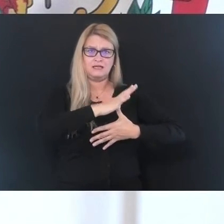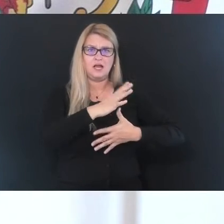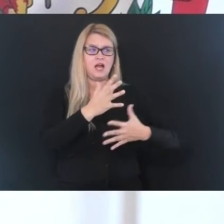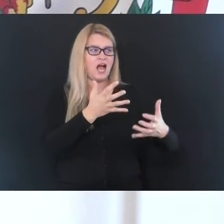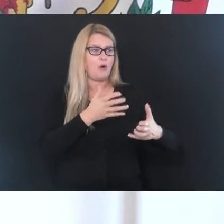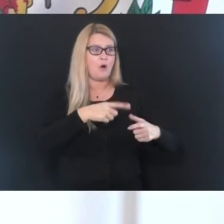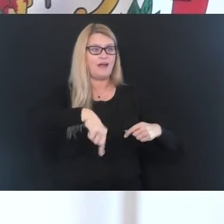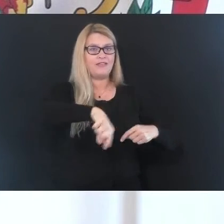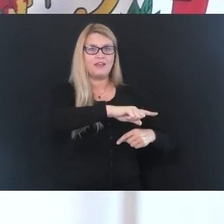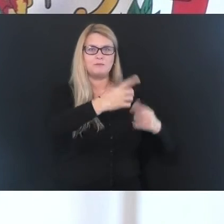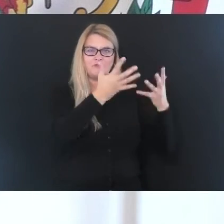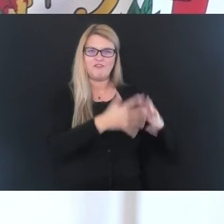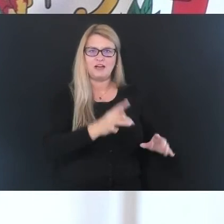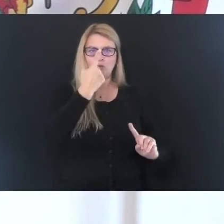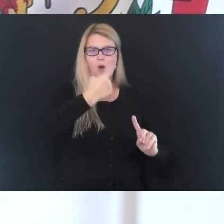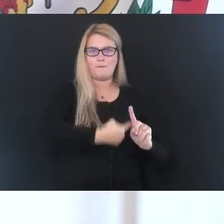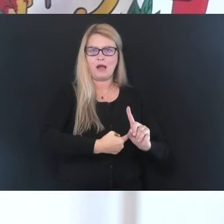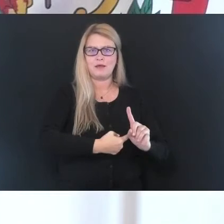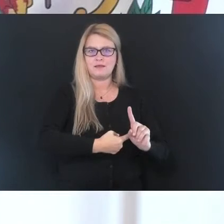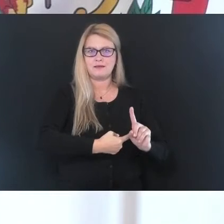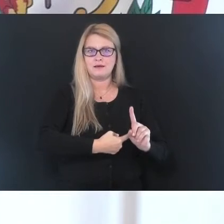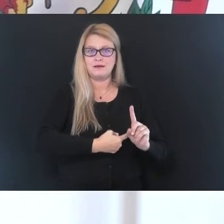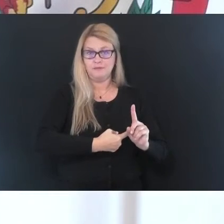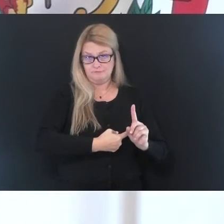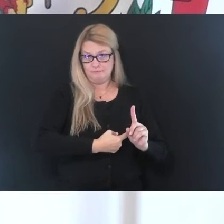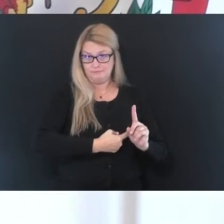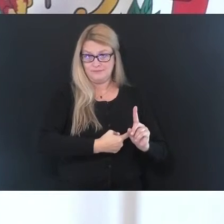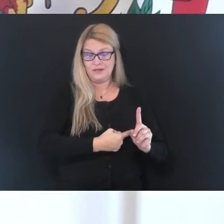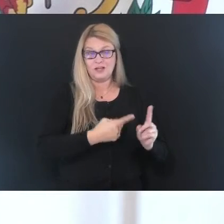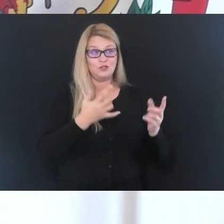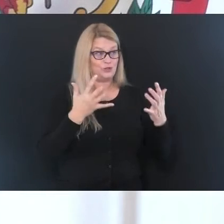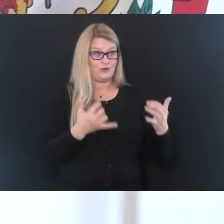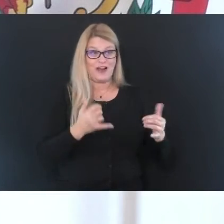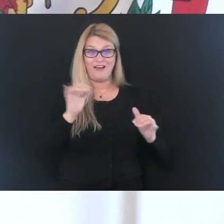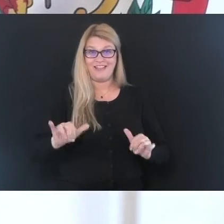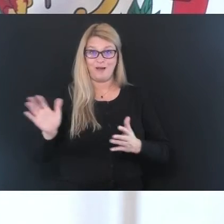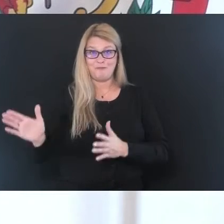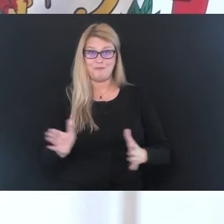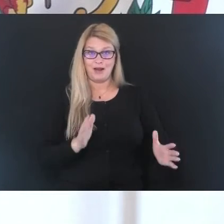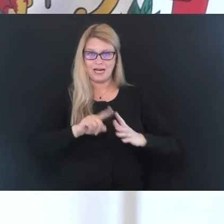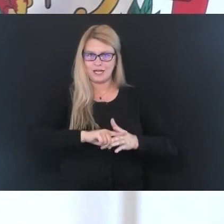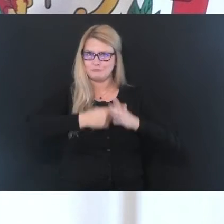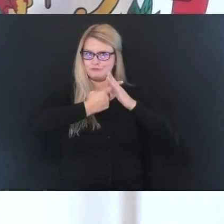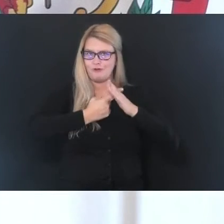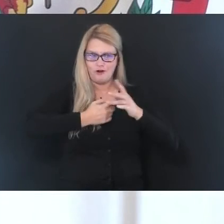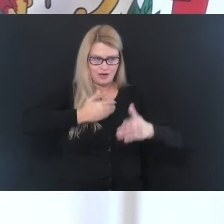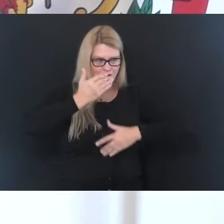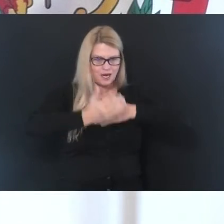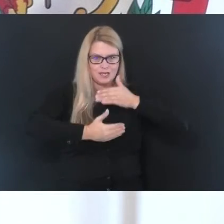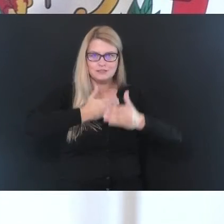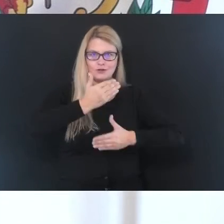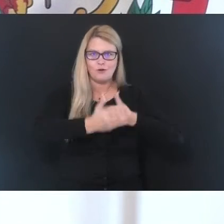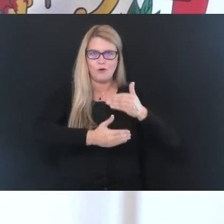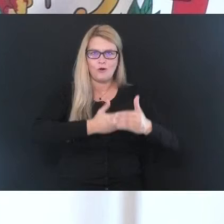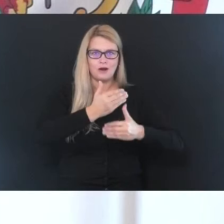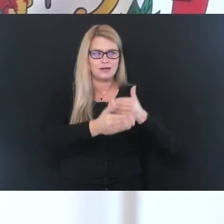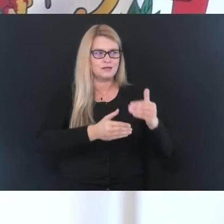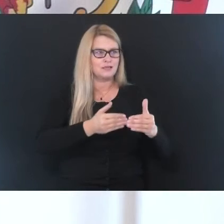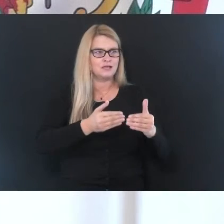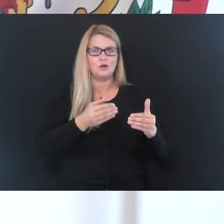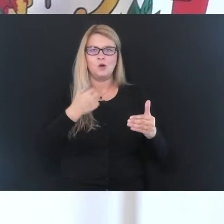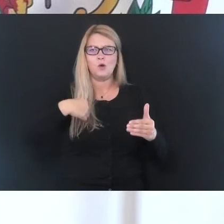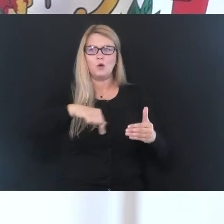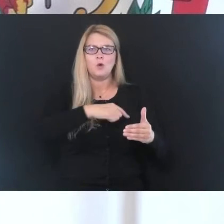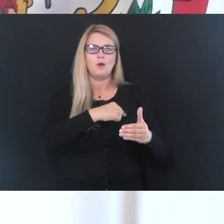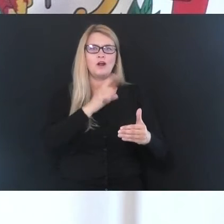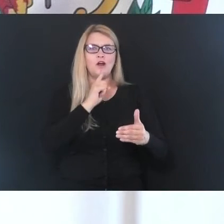completed within 1 month. So we are executing the plan that relies upon our greatest resource,